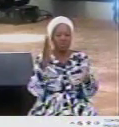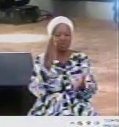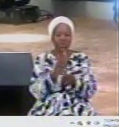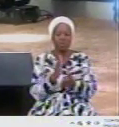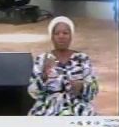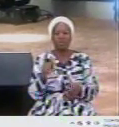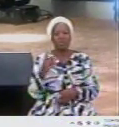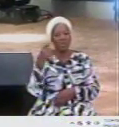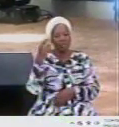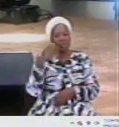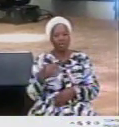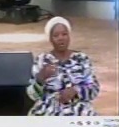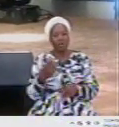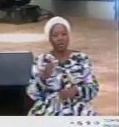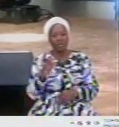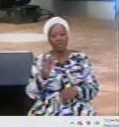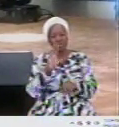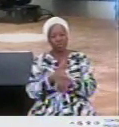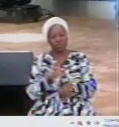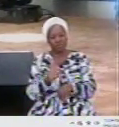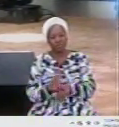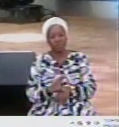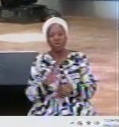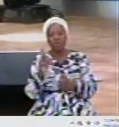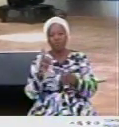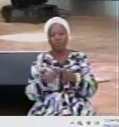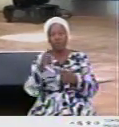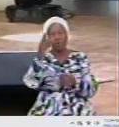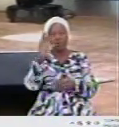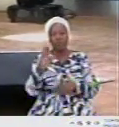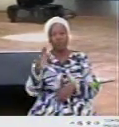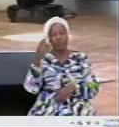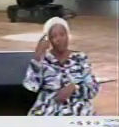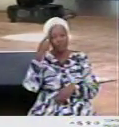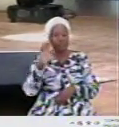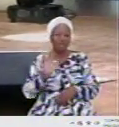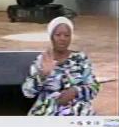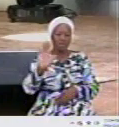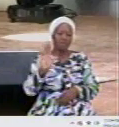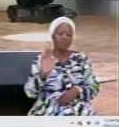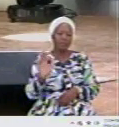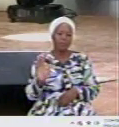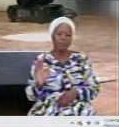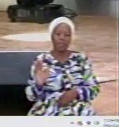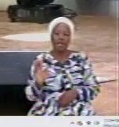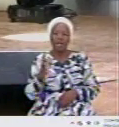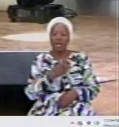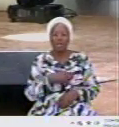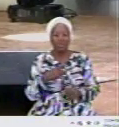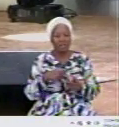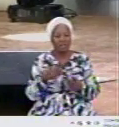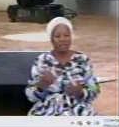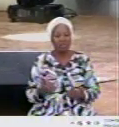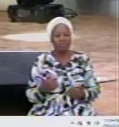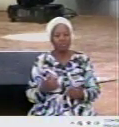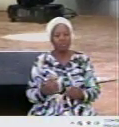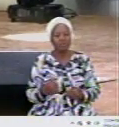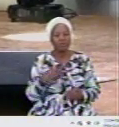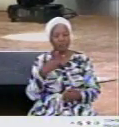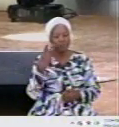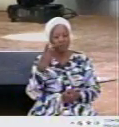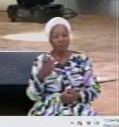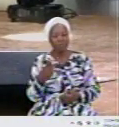ceasing of the church unto God for him. And then we're reading there